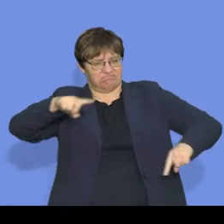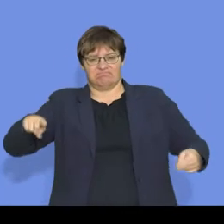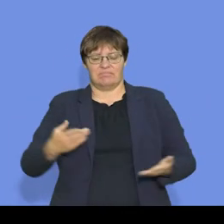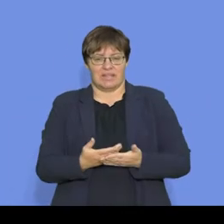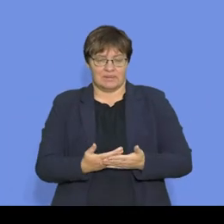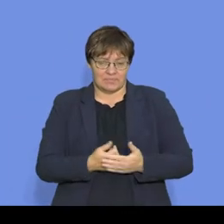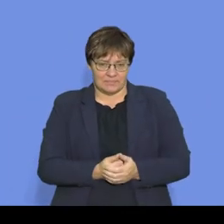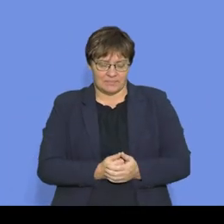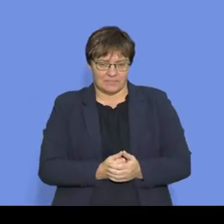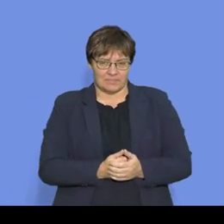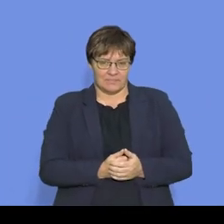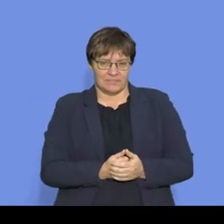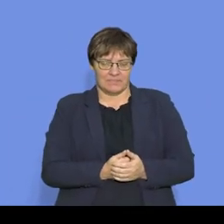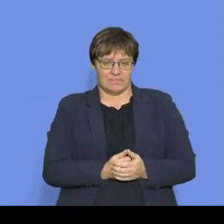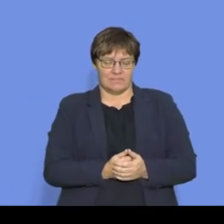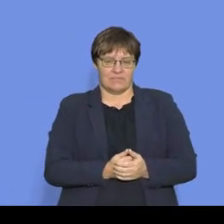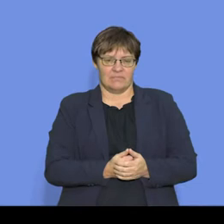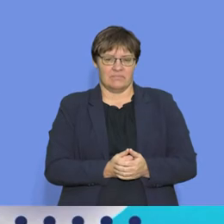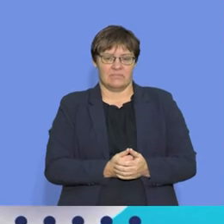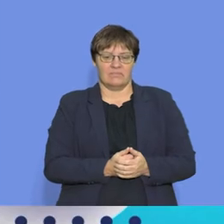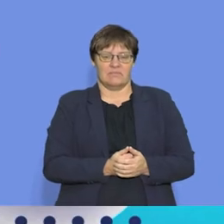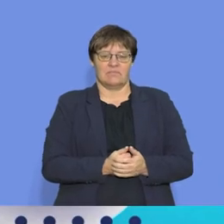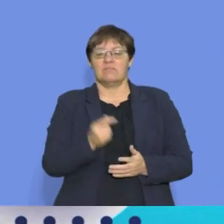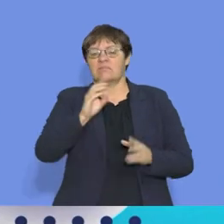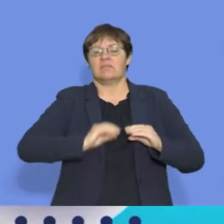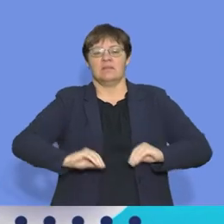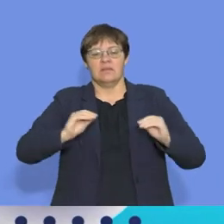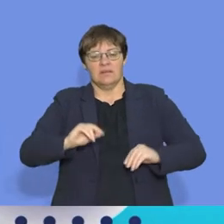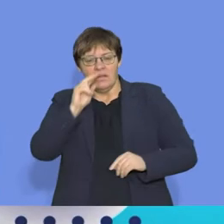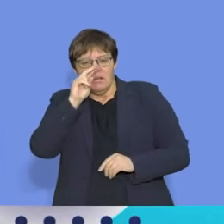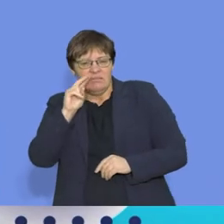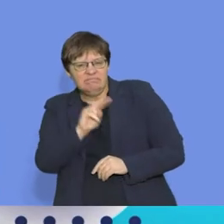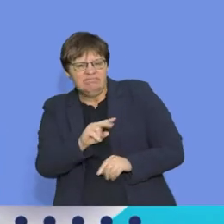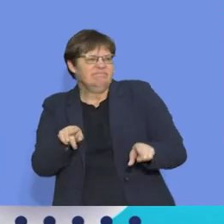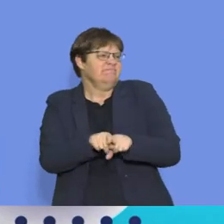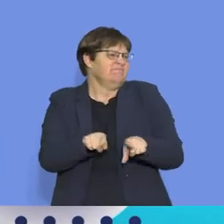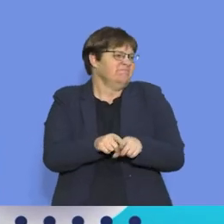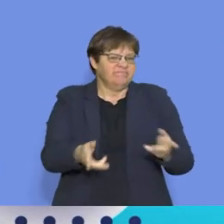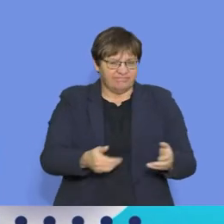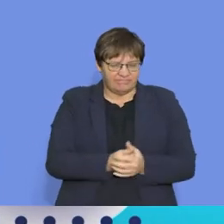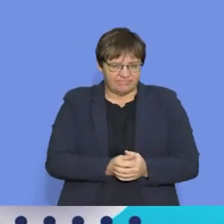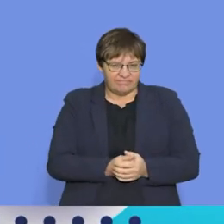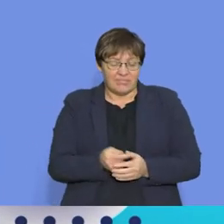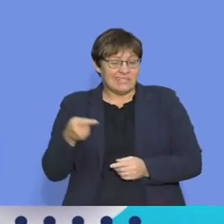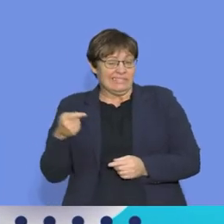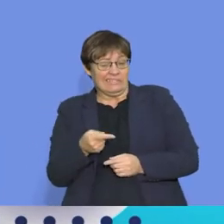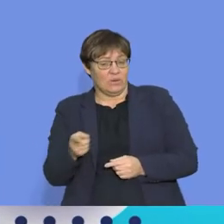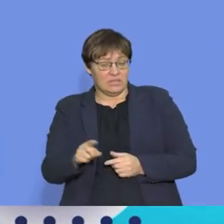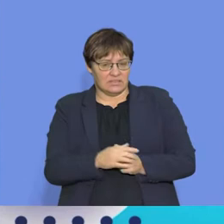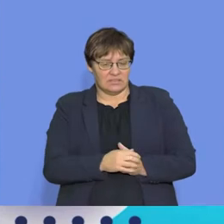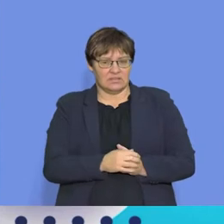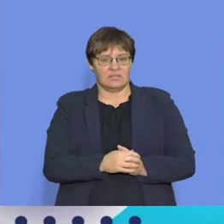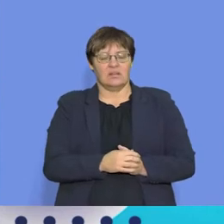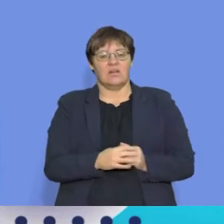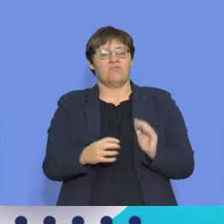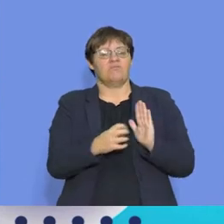diversify. Now, in your lessons, you might have looked at something like this. Okay, and what this